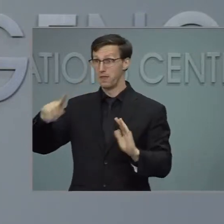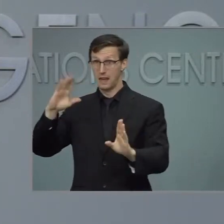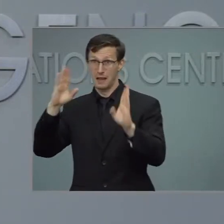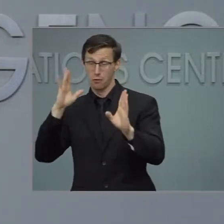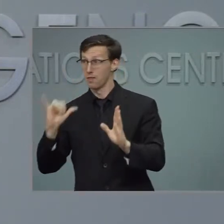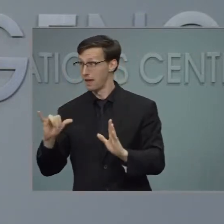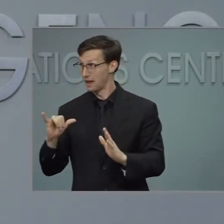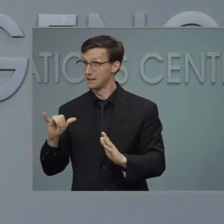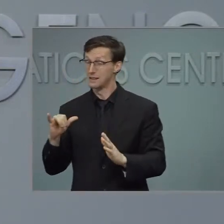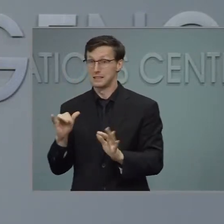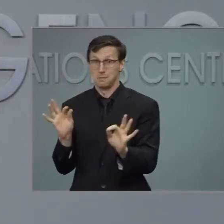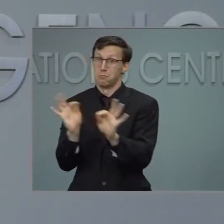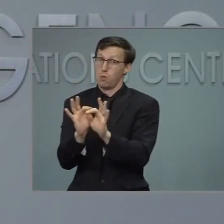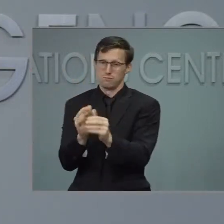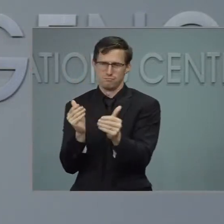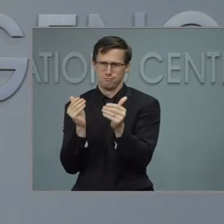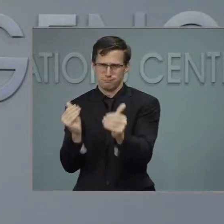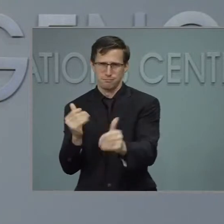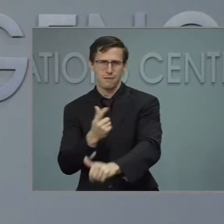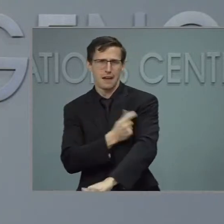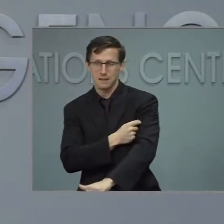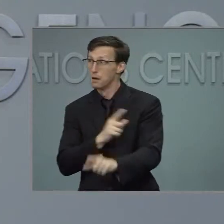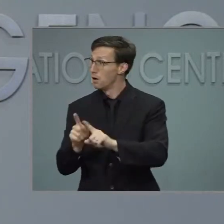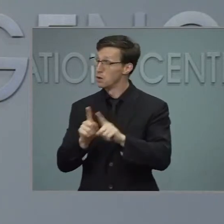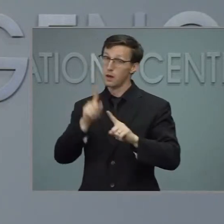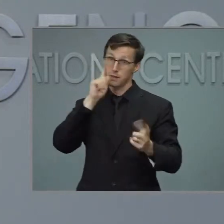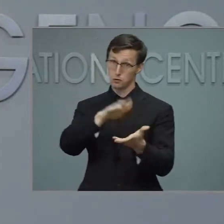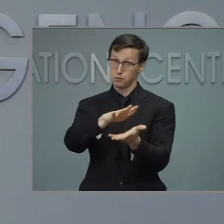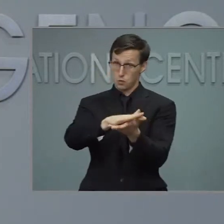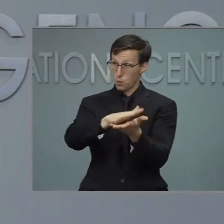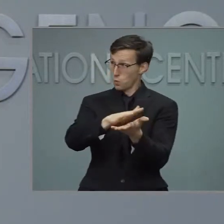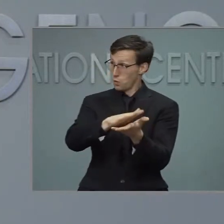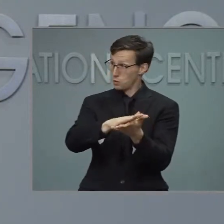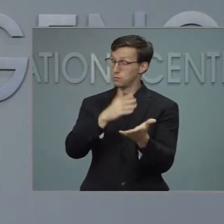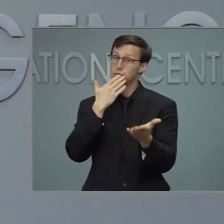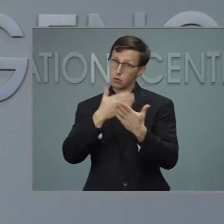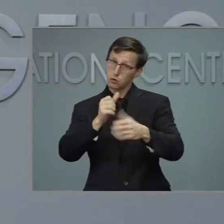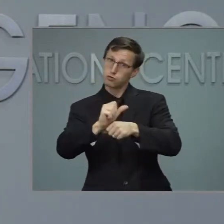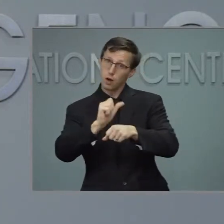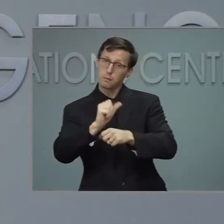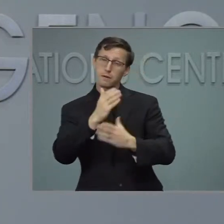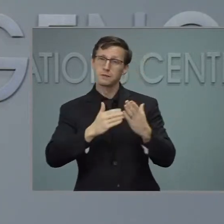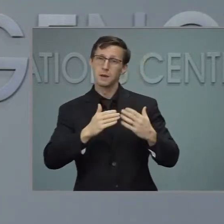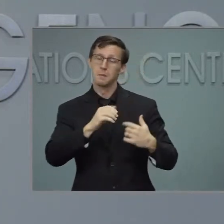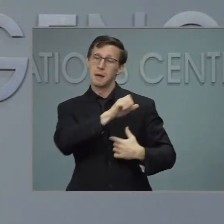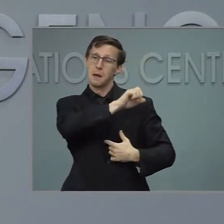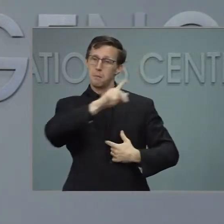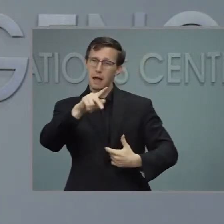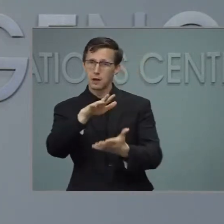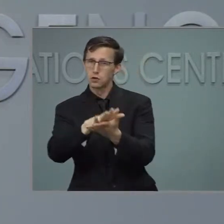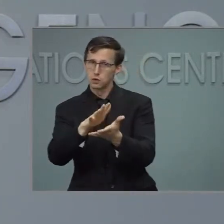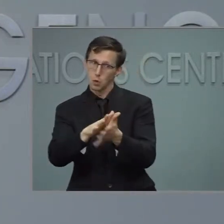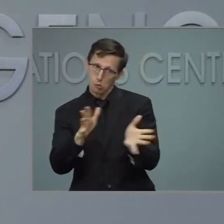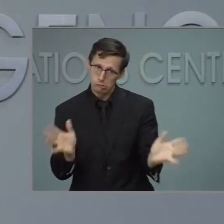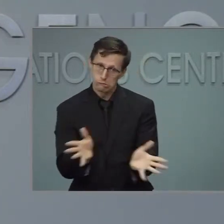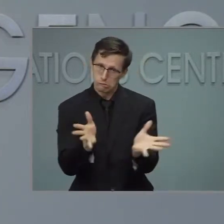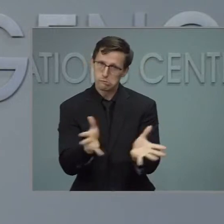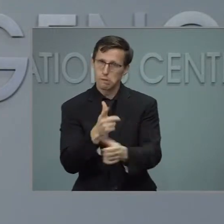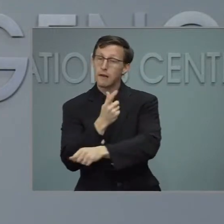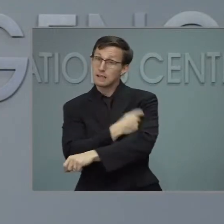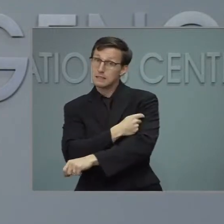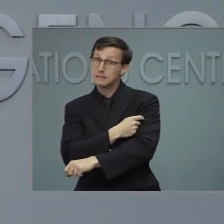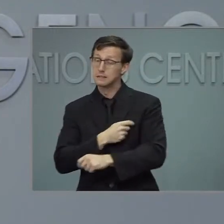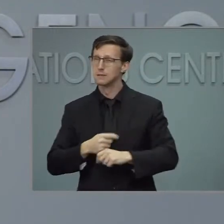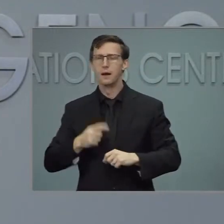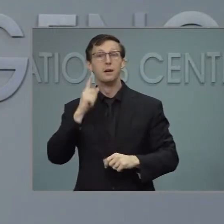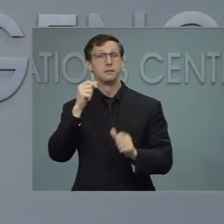get vaccinated right away. I also think our schools are doing a very good job of doing some back to school work. And I was just